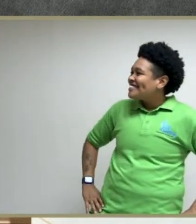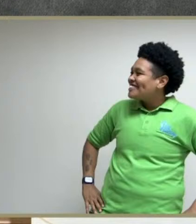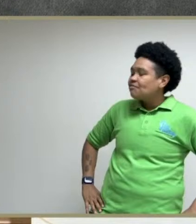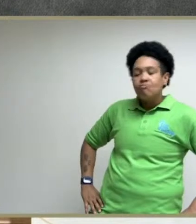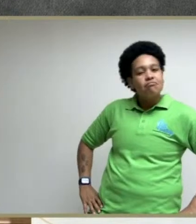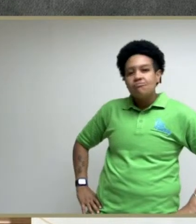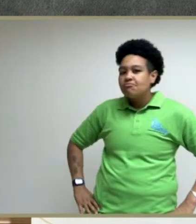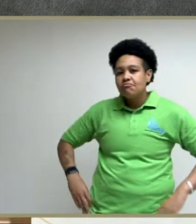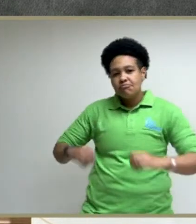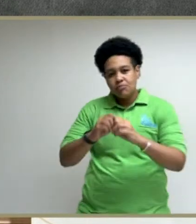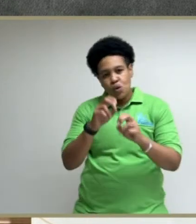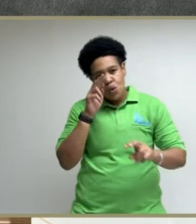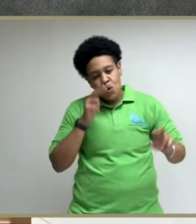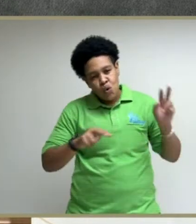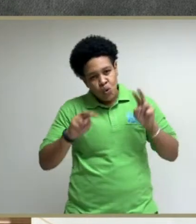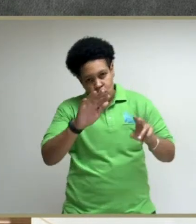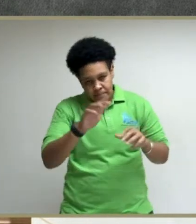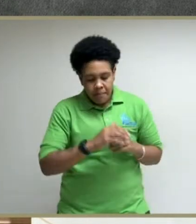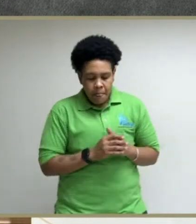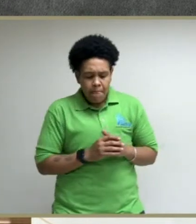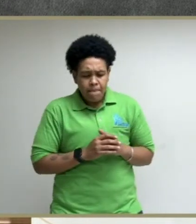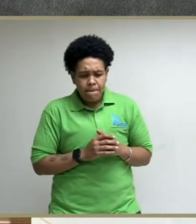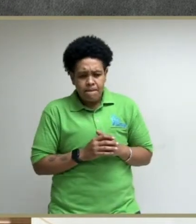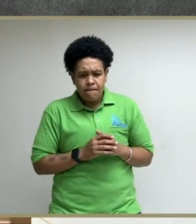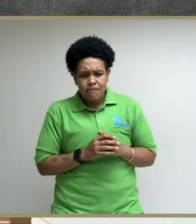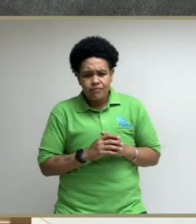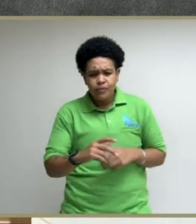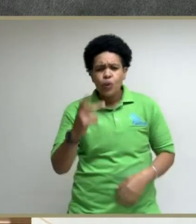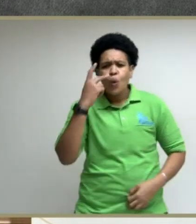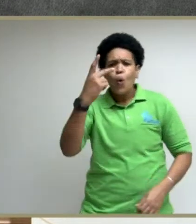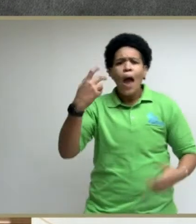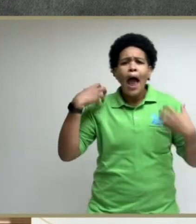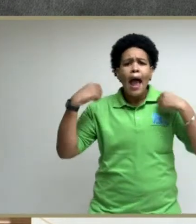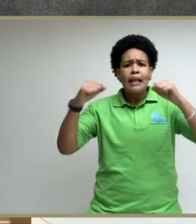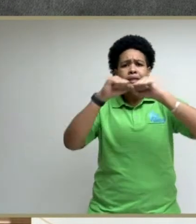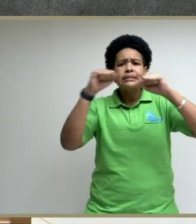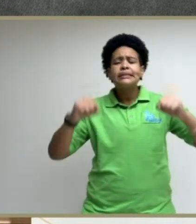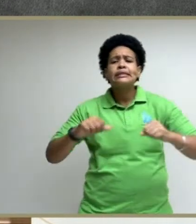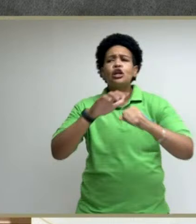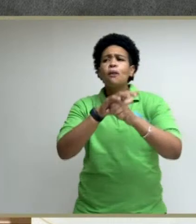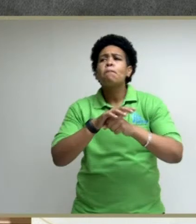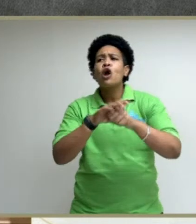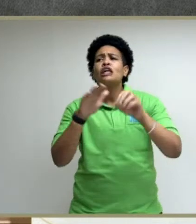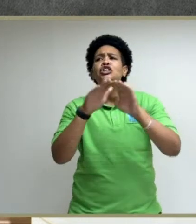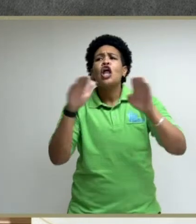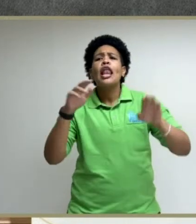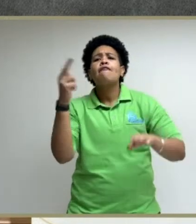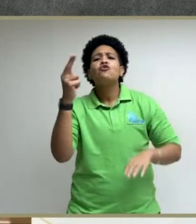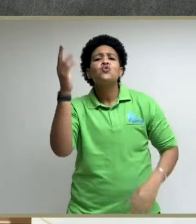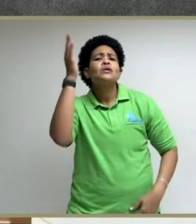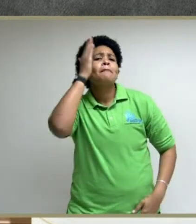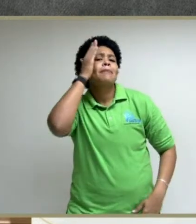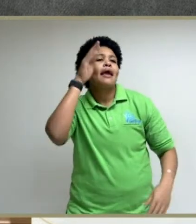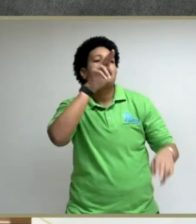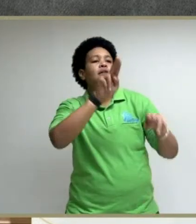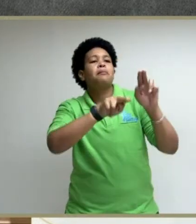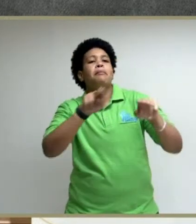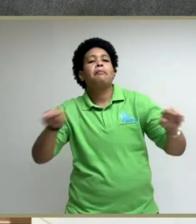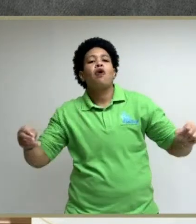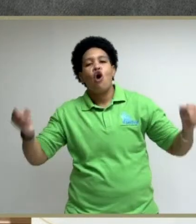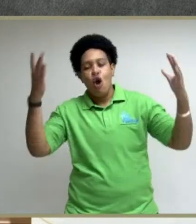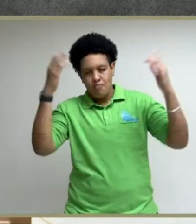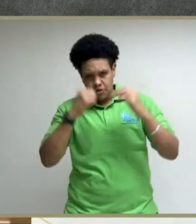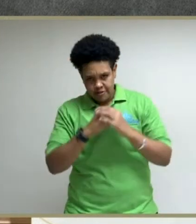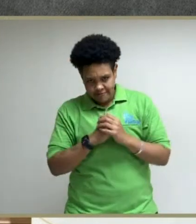Next slide. Let us look at the health system pressure levels using bed occupancy. We have